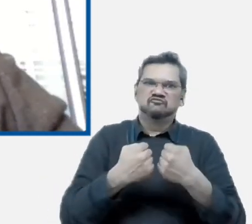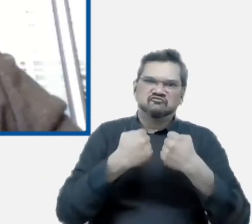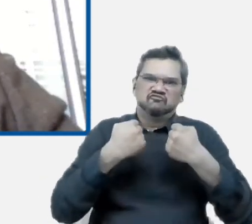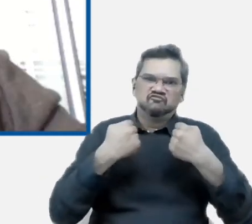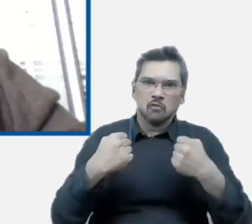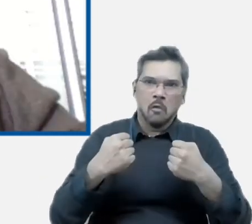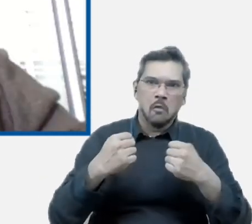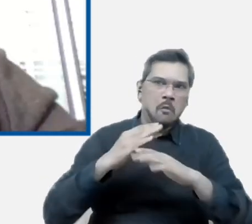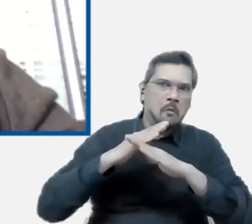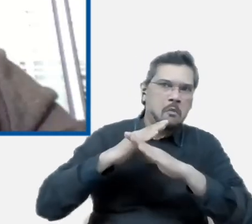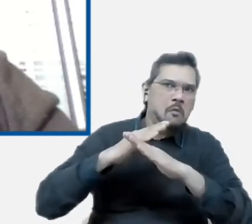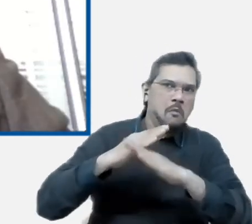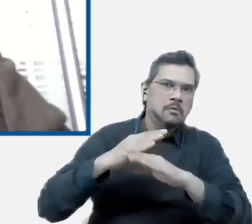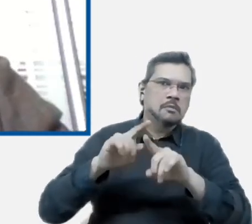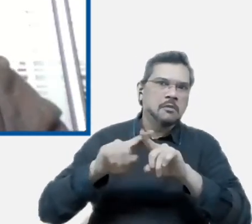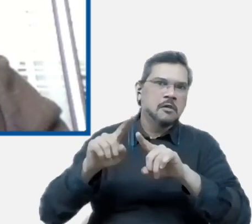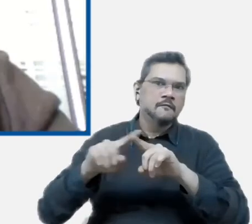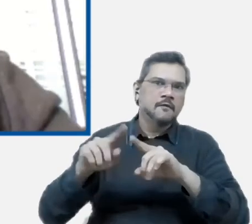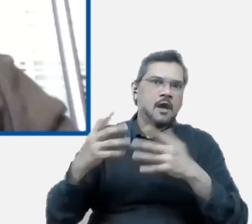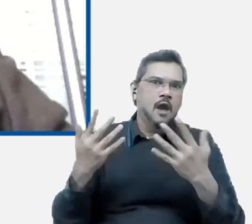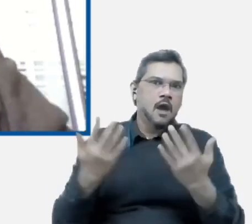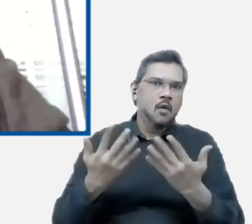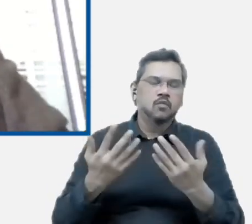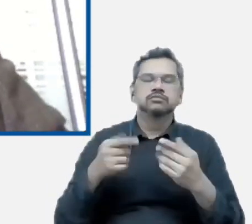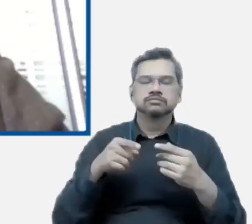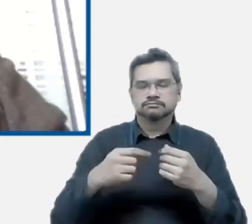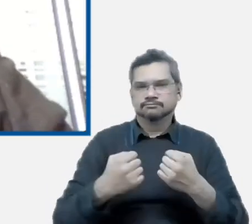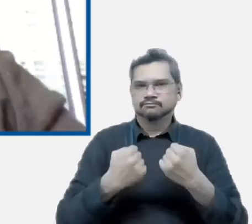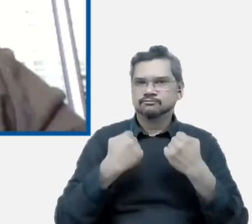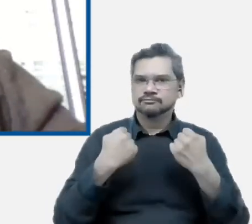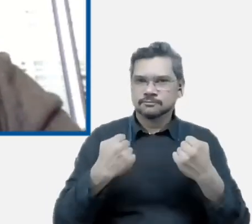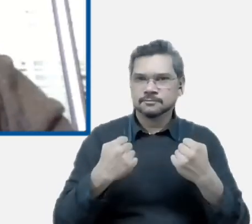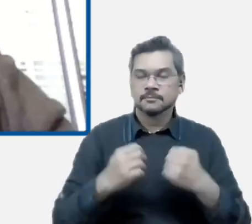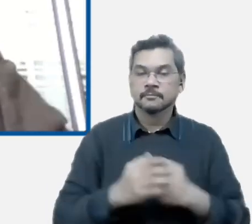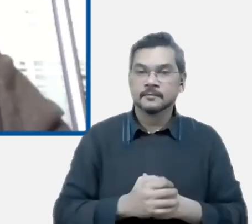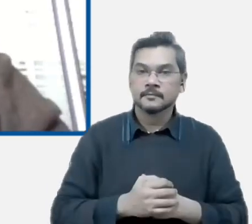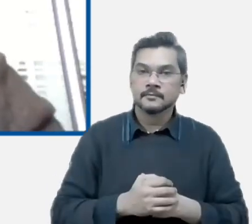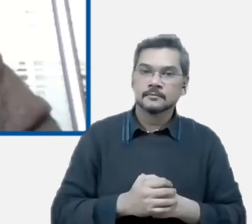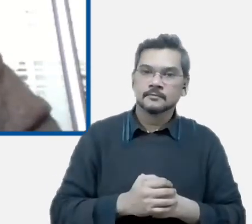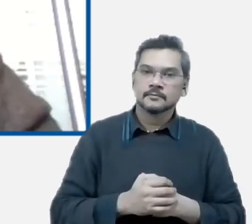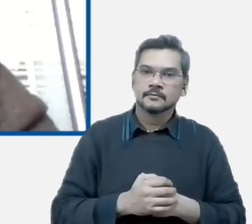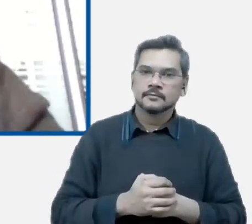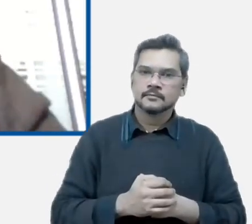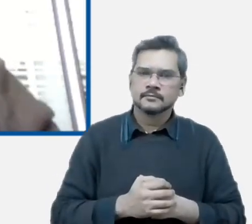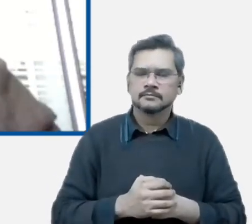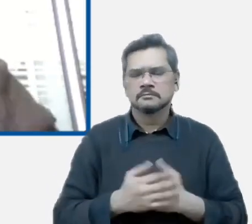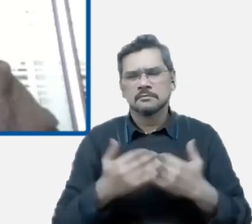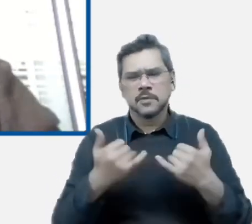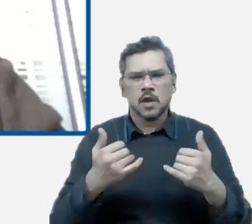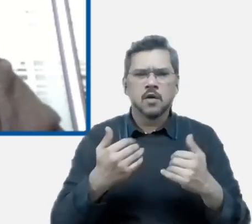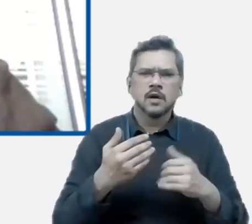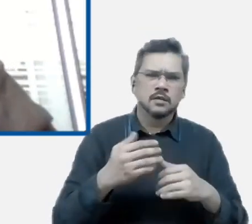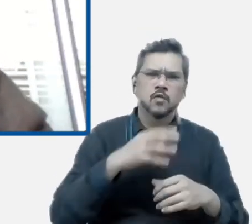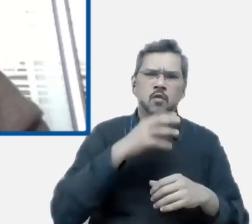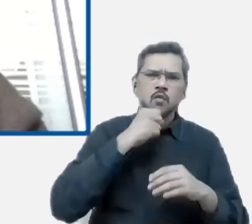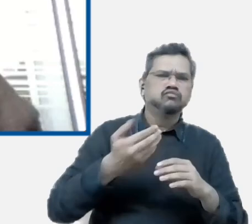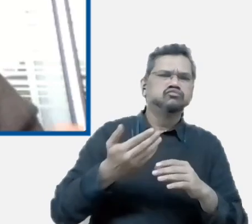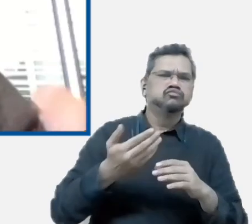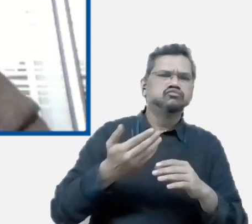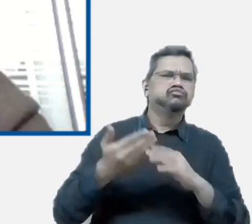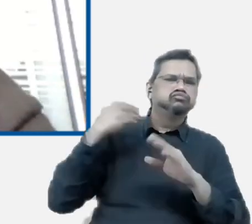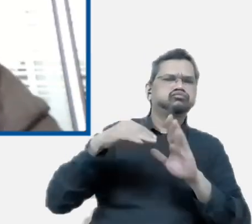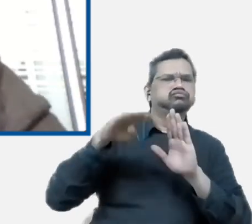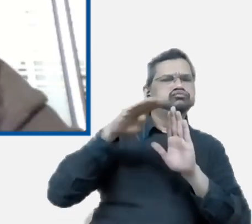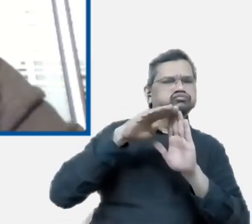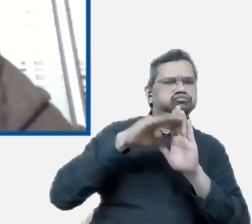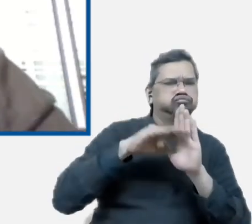without mentioning issues of revising archaic policies as well as establishing Act of Parliament, I